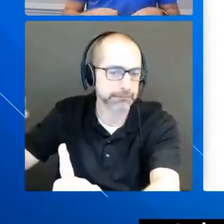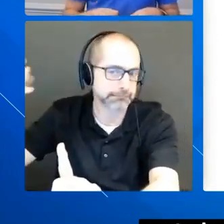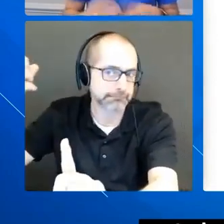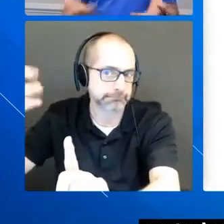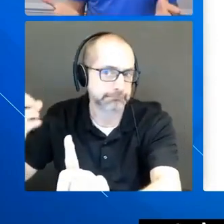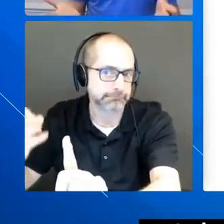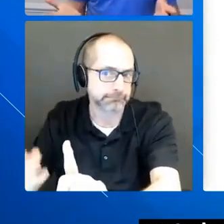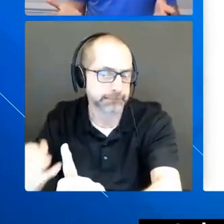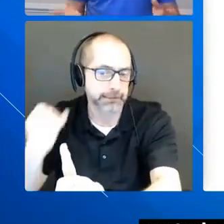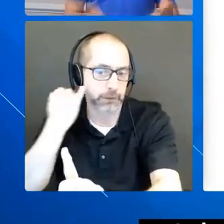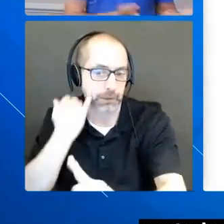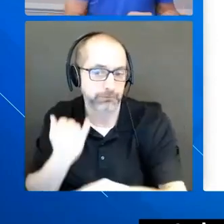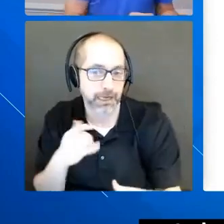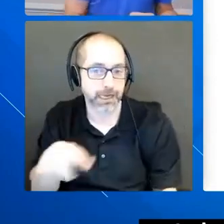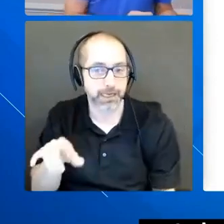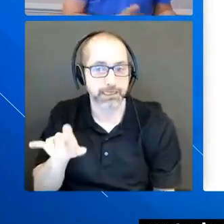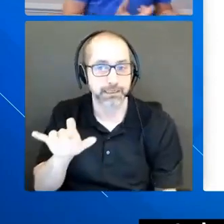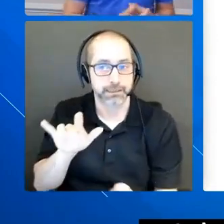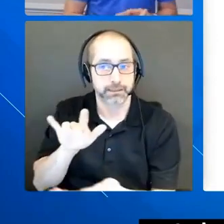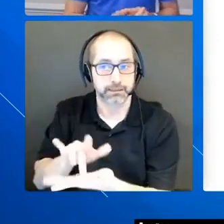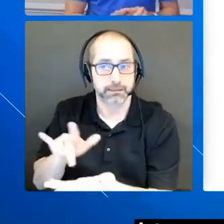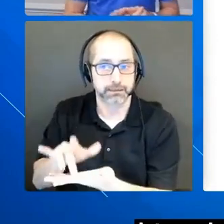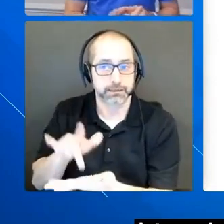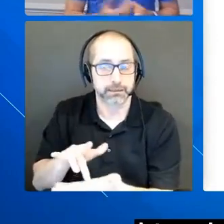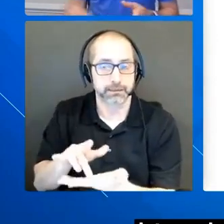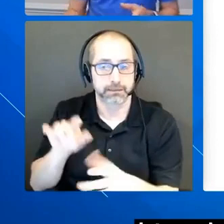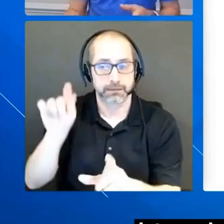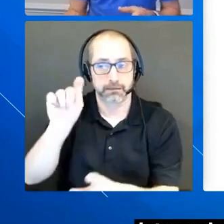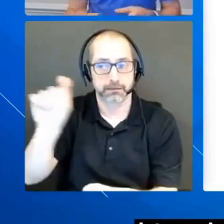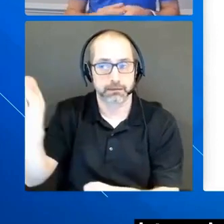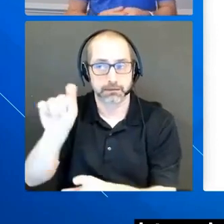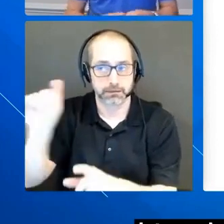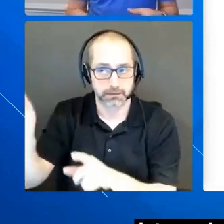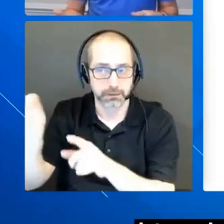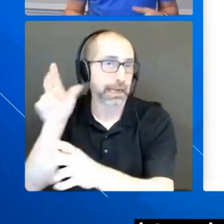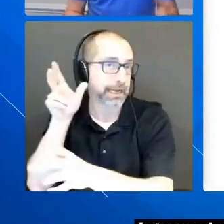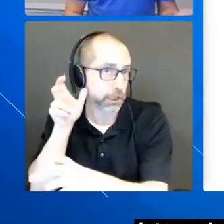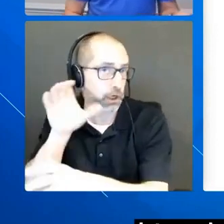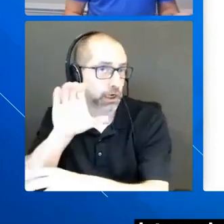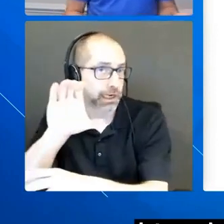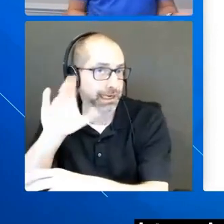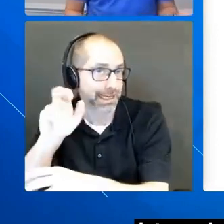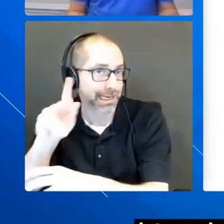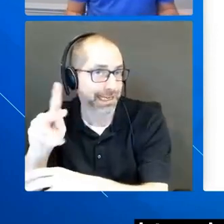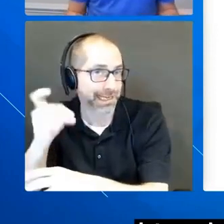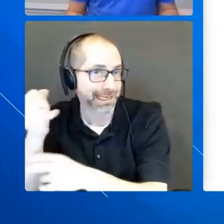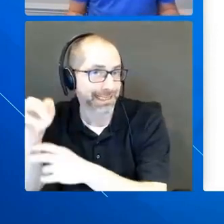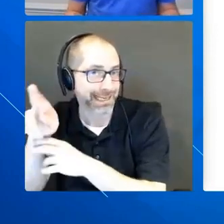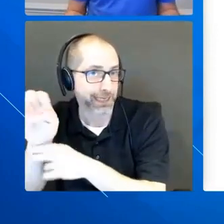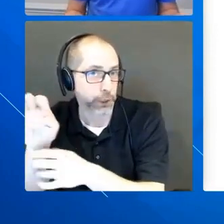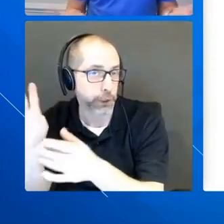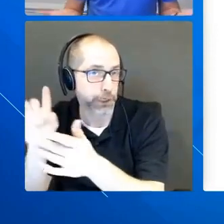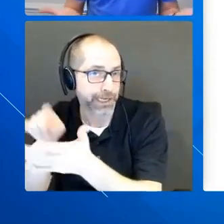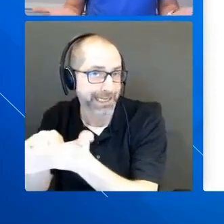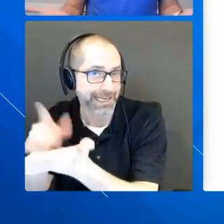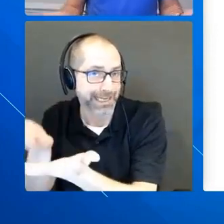page, I hear click here. And then the screen reader lets me know it's a link. And then I hit tab and I hear click here, link. I don't know where